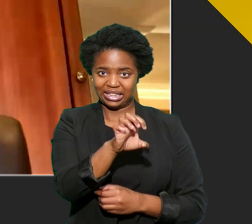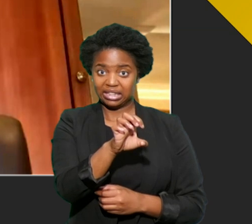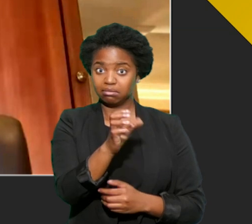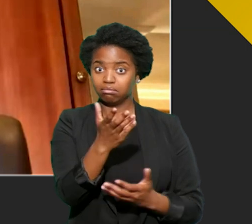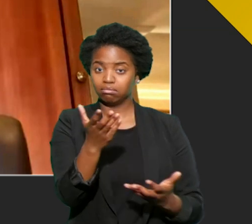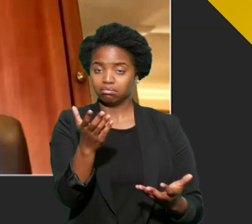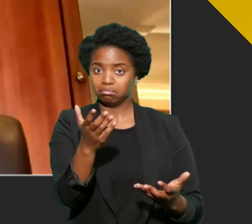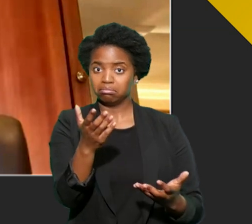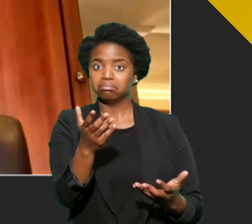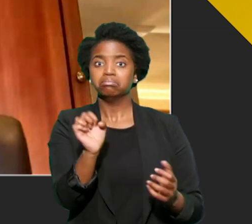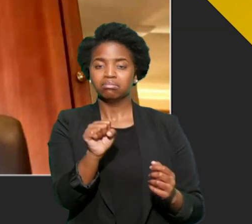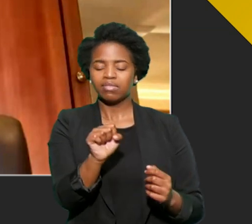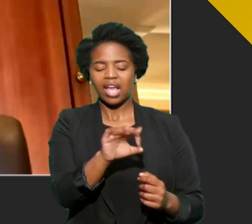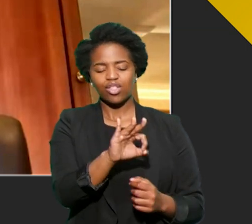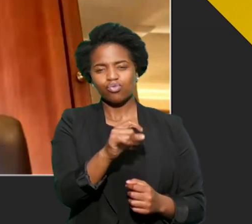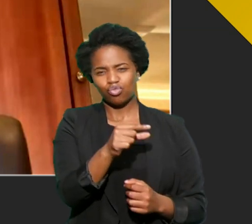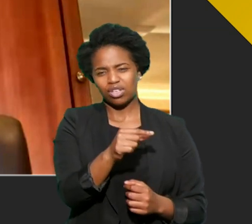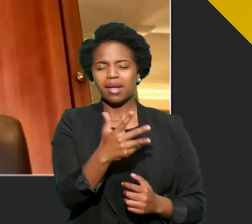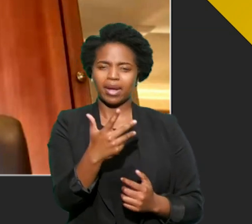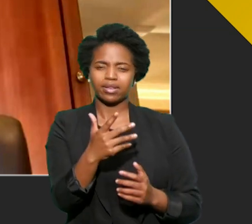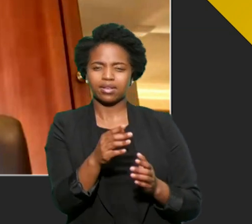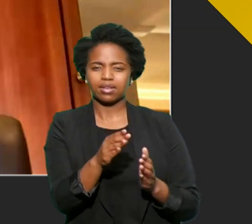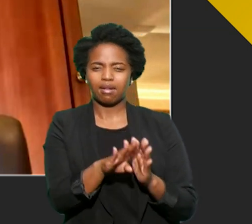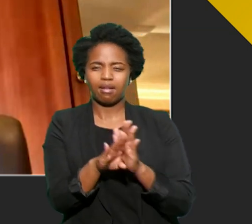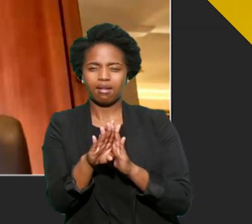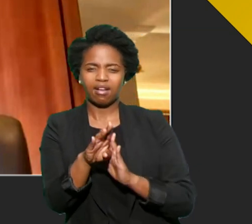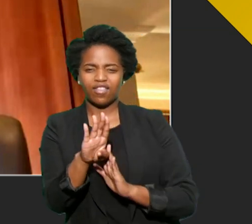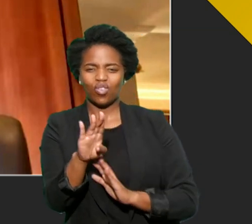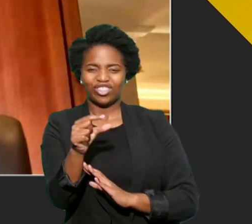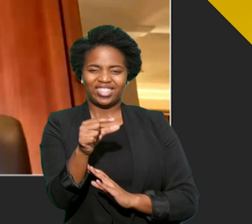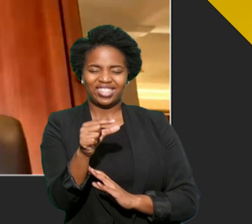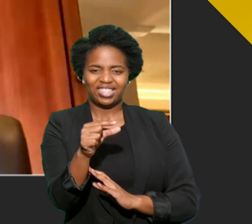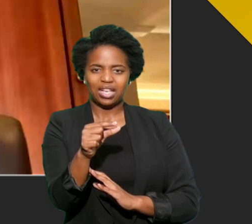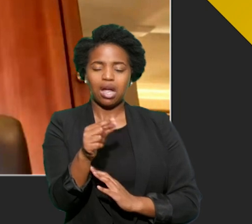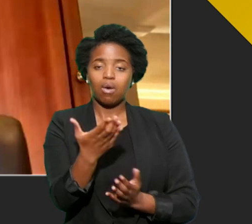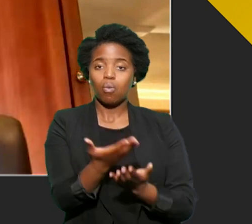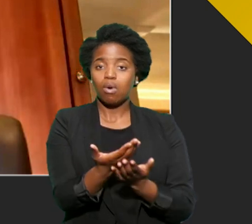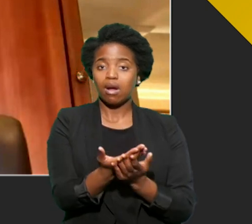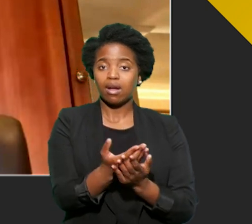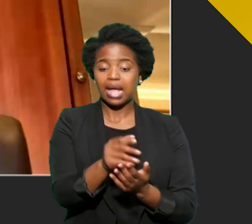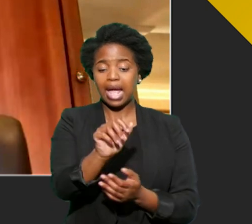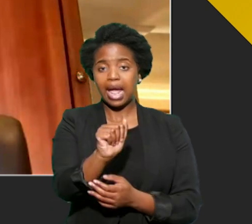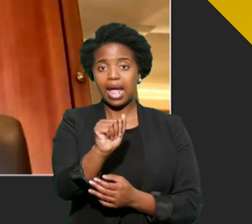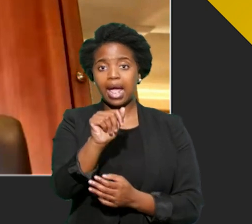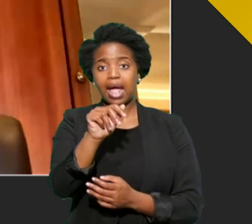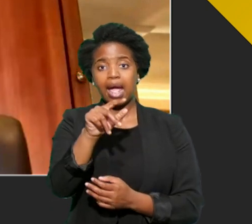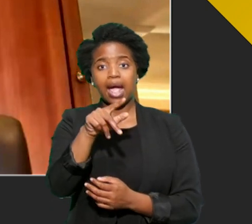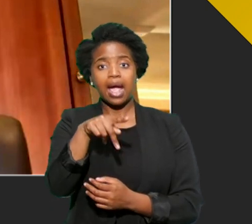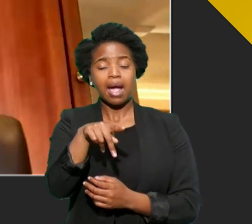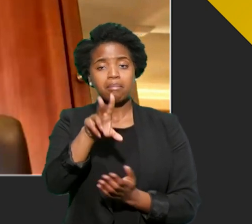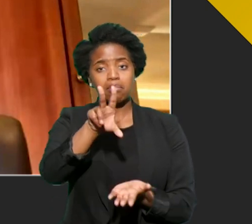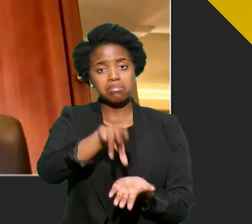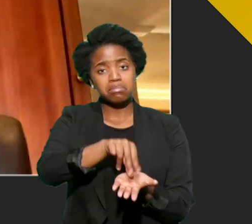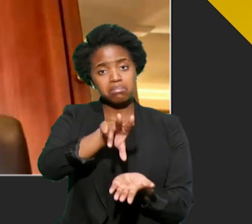a faster version of 3G. Okay. Very fast. You could download videos, for